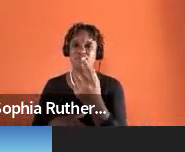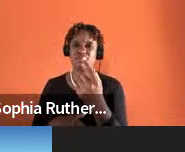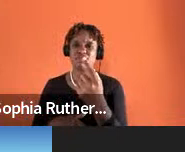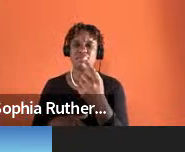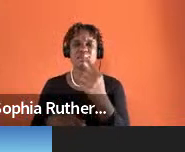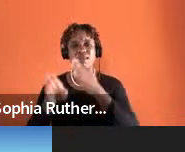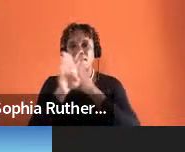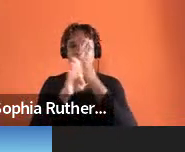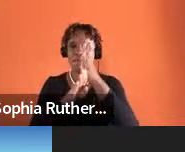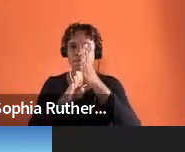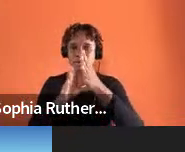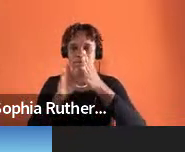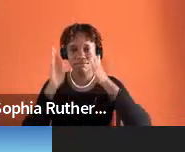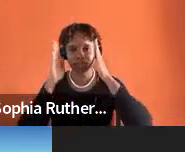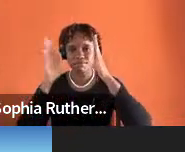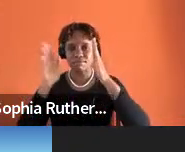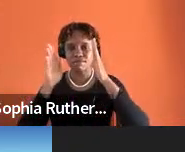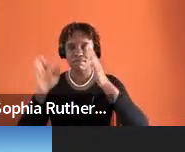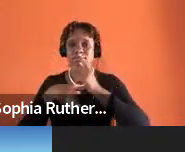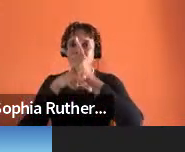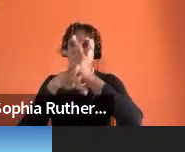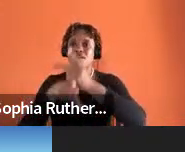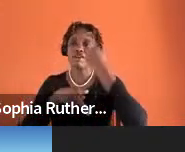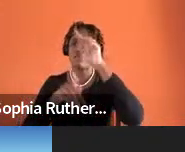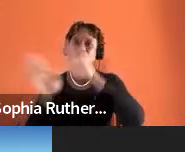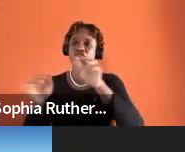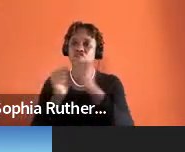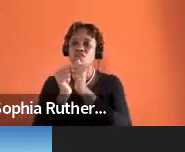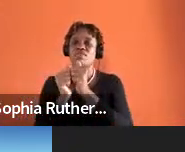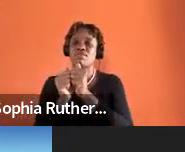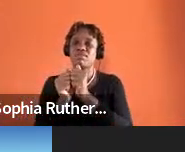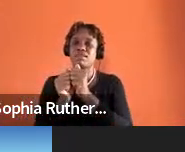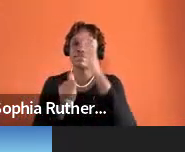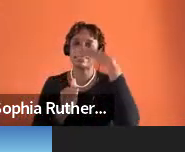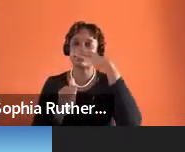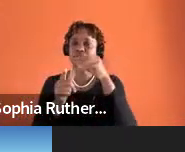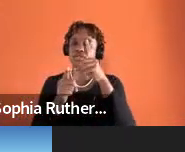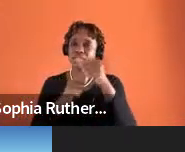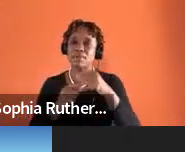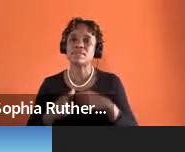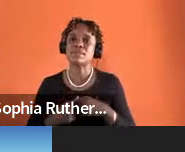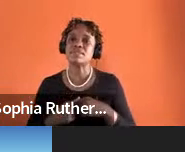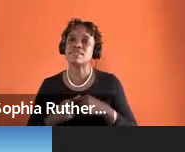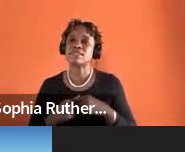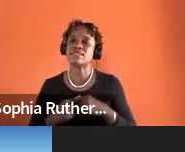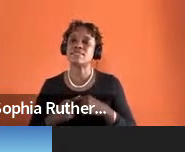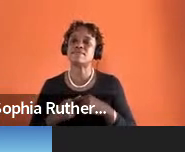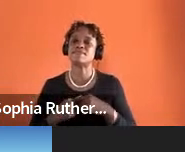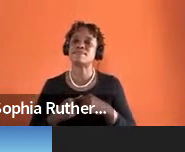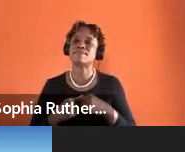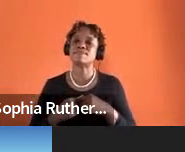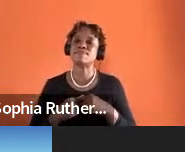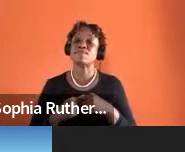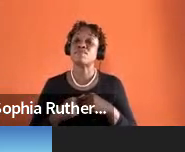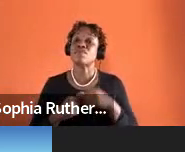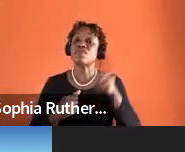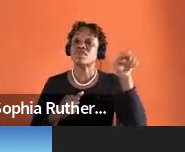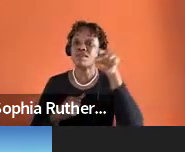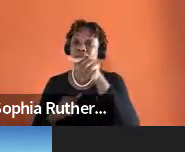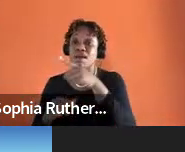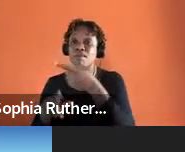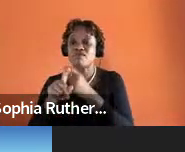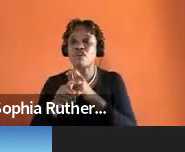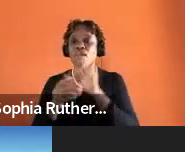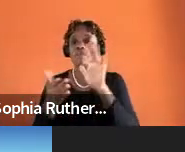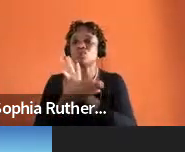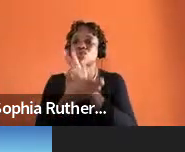children with profound disabilities. The participants were selected from the School for Therapy, Education and Parenting,